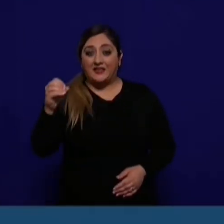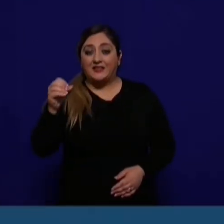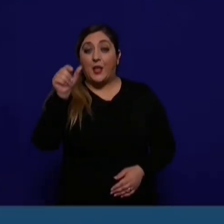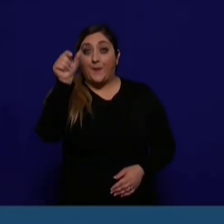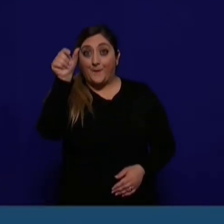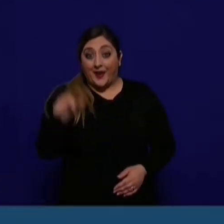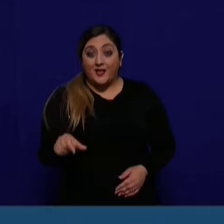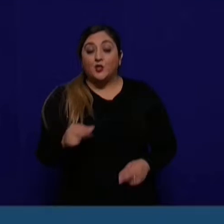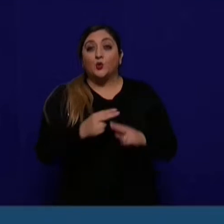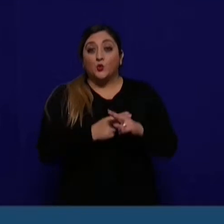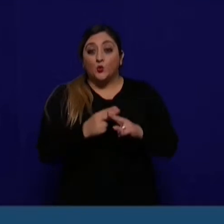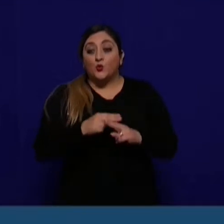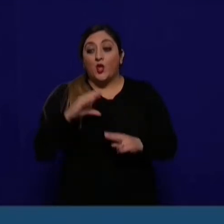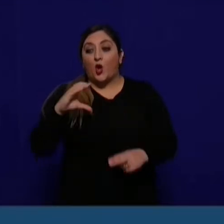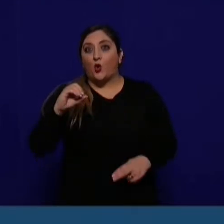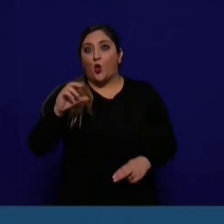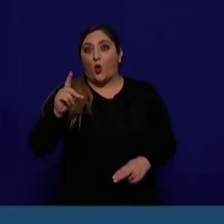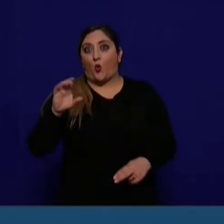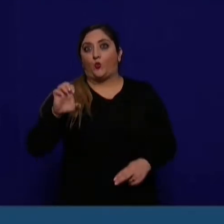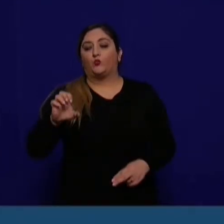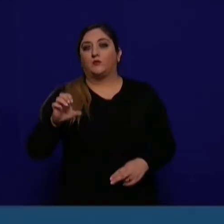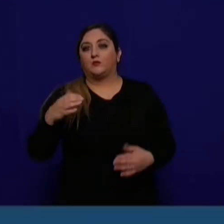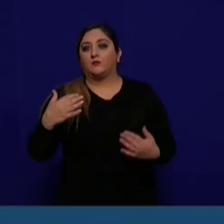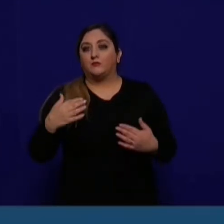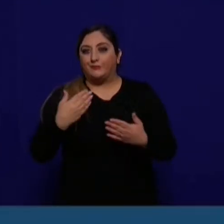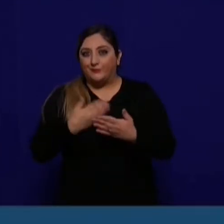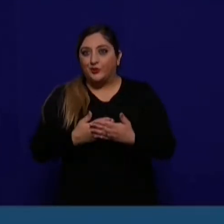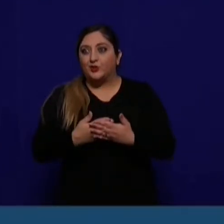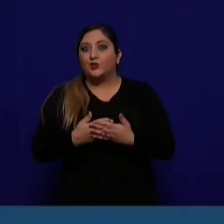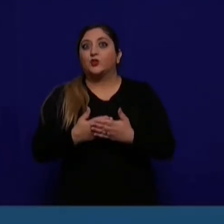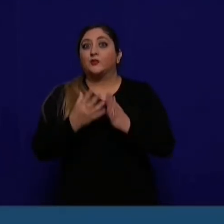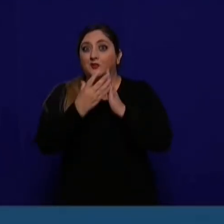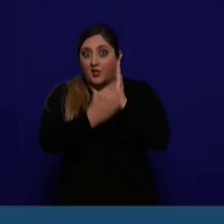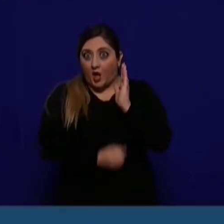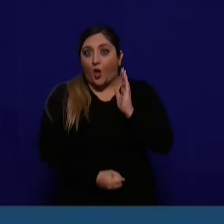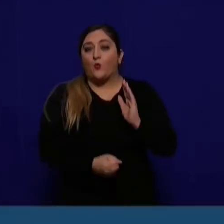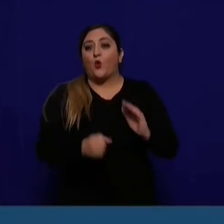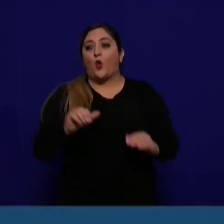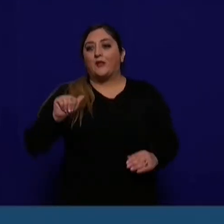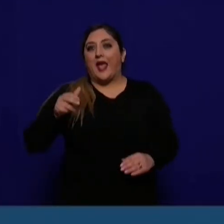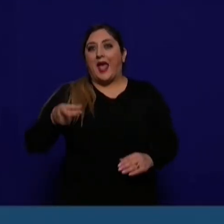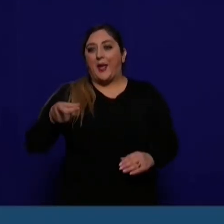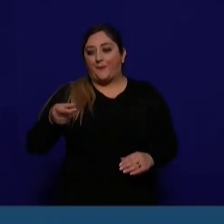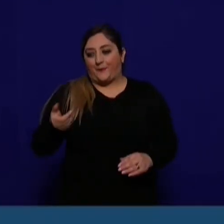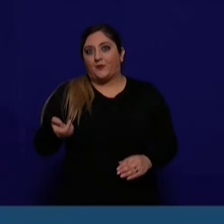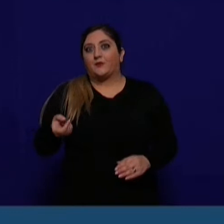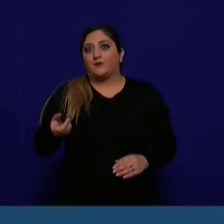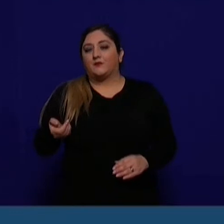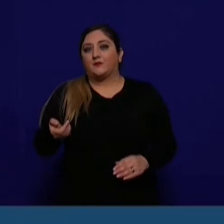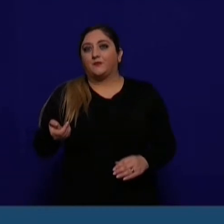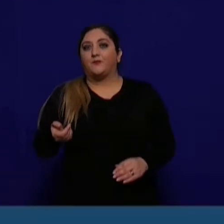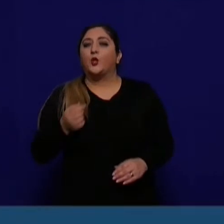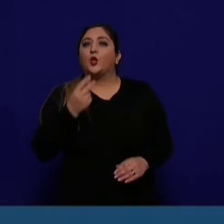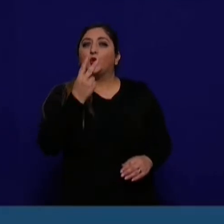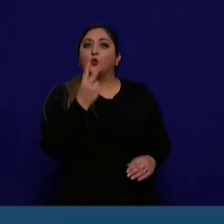minn dawn kellna 434 li downloadjaw propju il-kod ġal-app tagħhom. U kellna